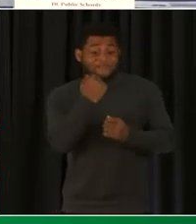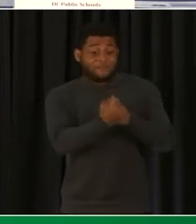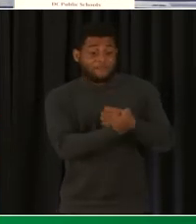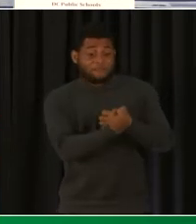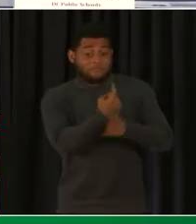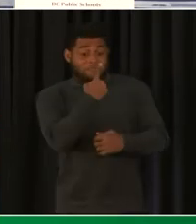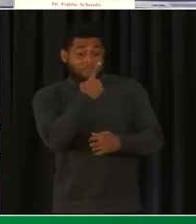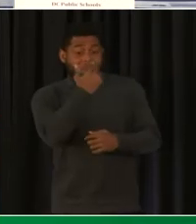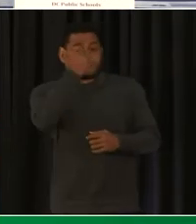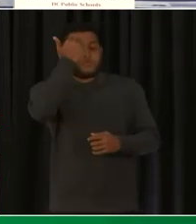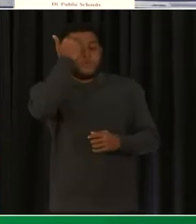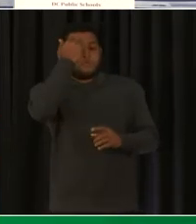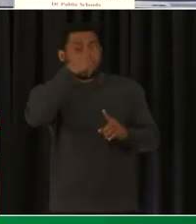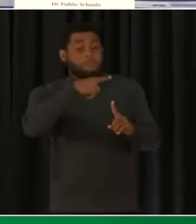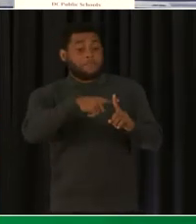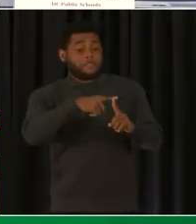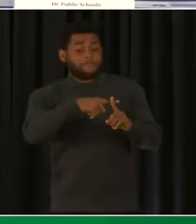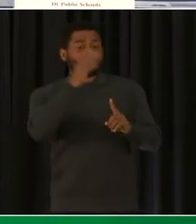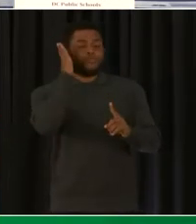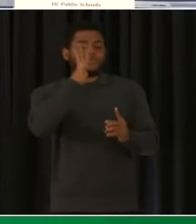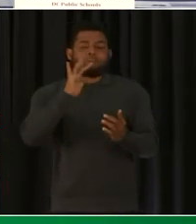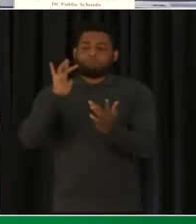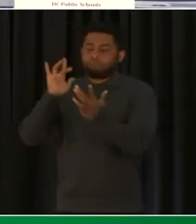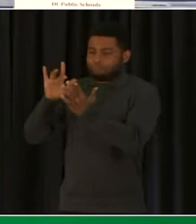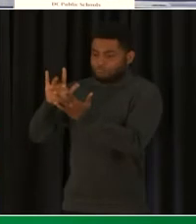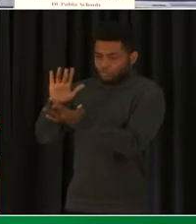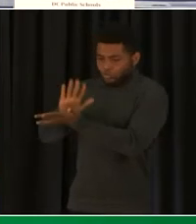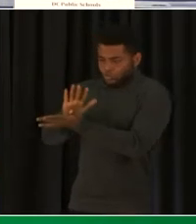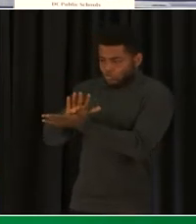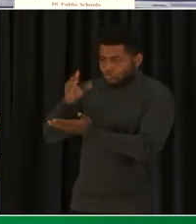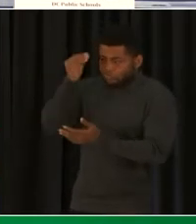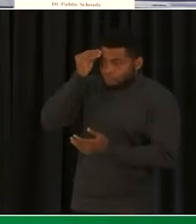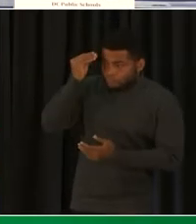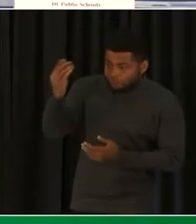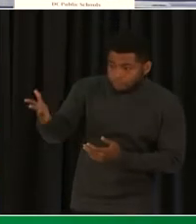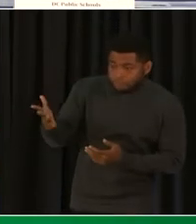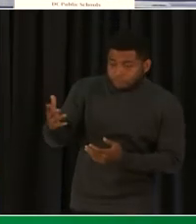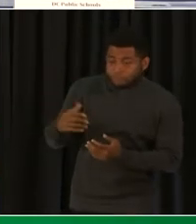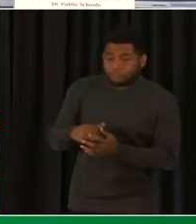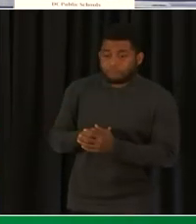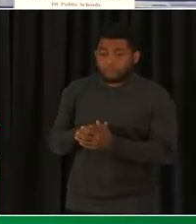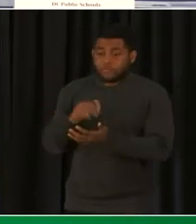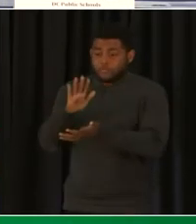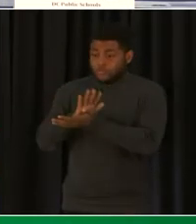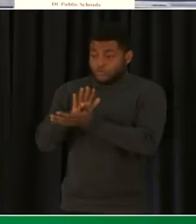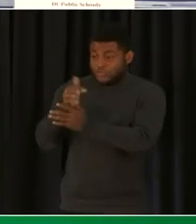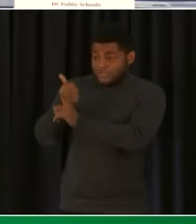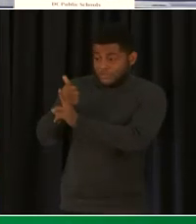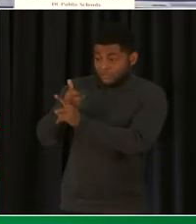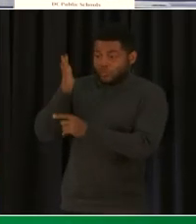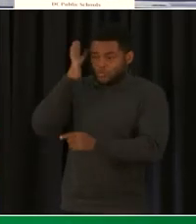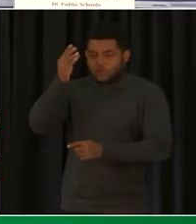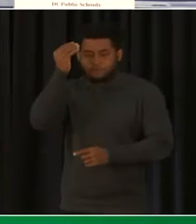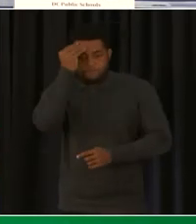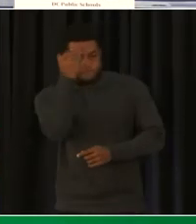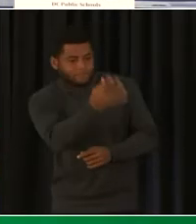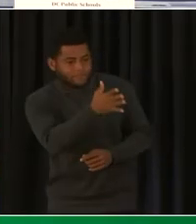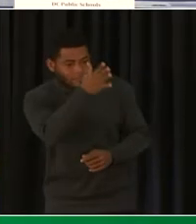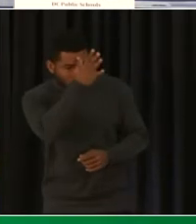positive case, we reach out to the school to notify them so that they may notify any impacted